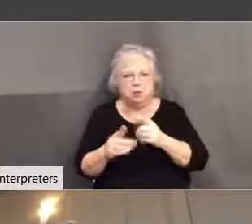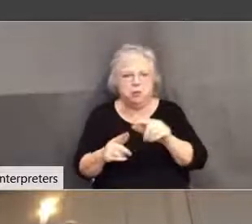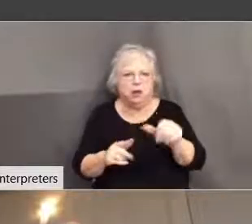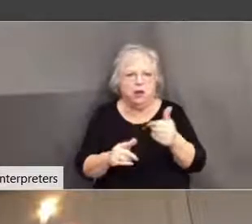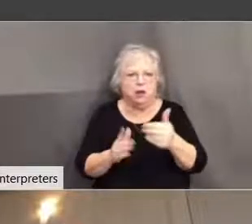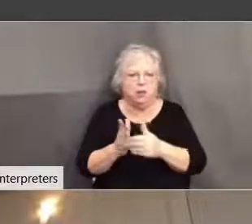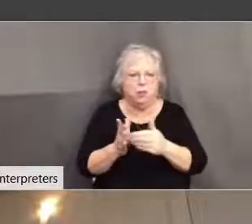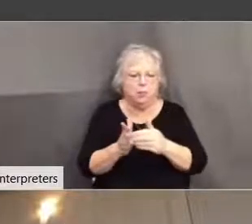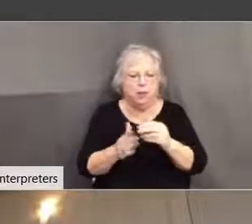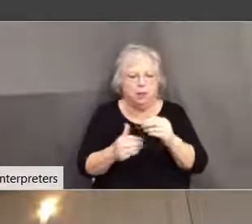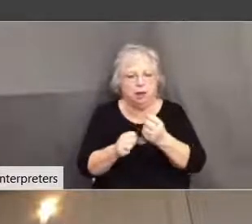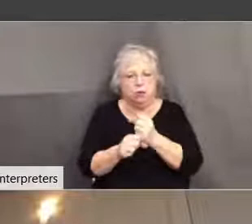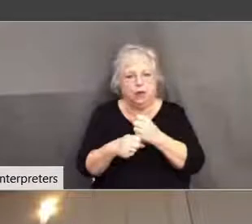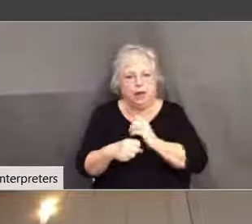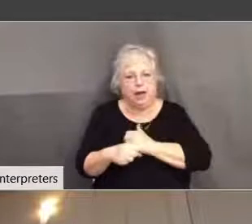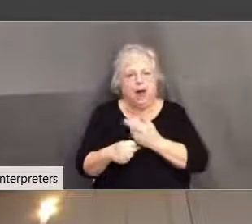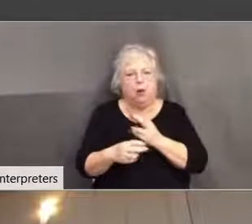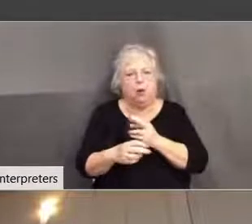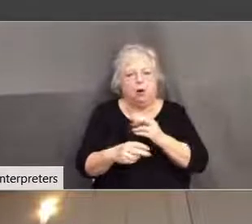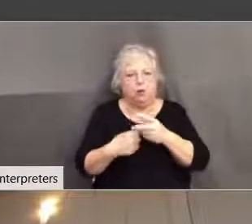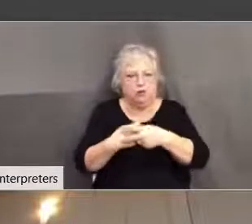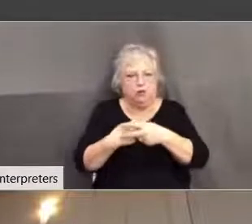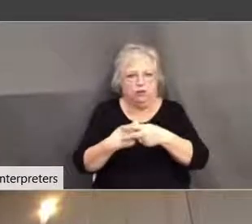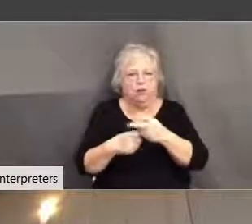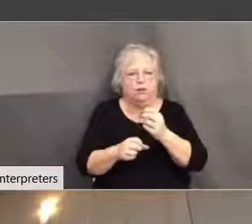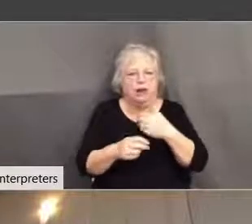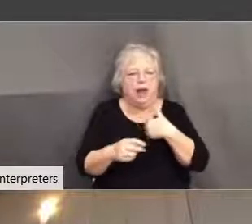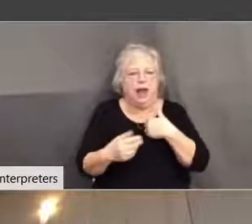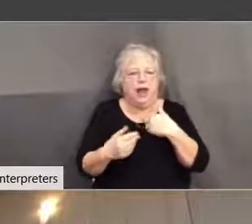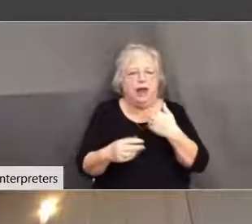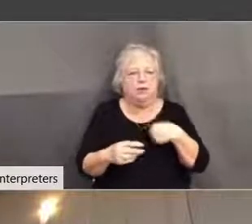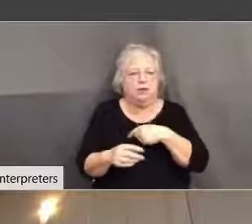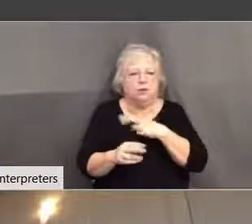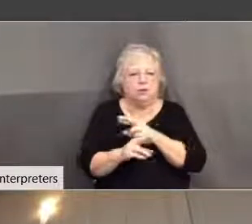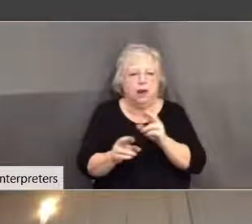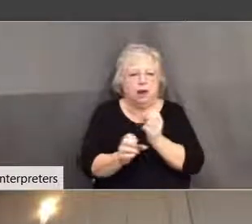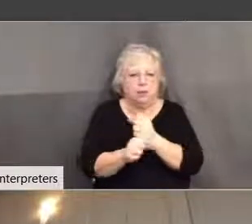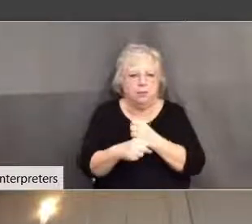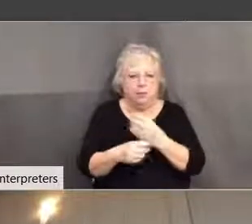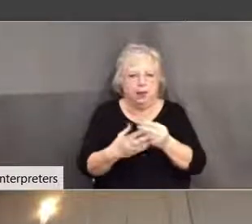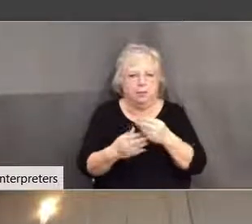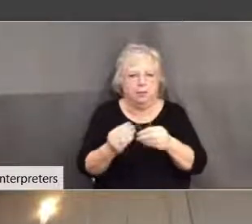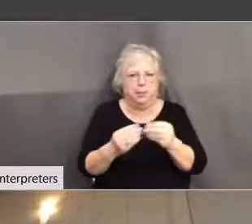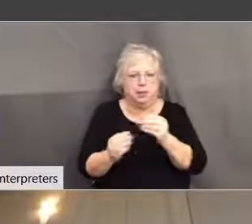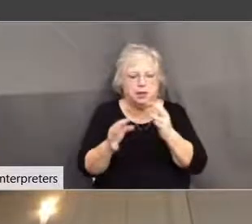ready to make the budget decision of moving somewhere between $12 million to